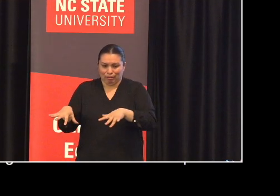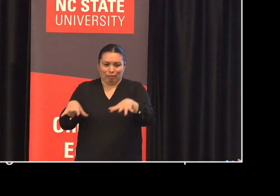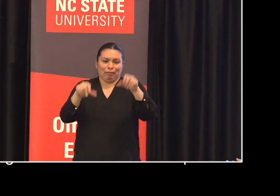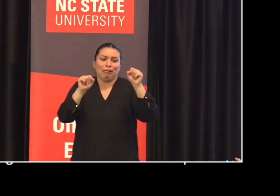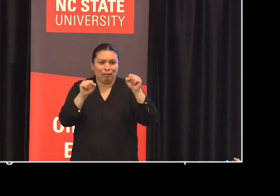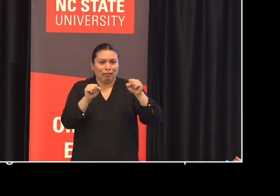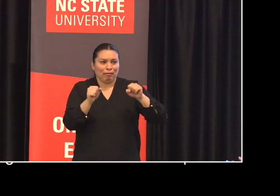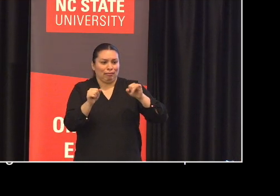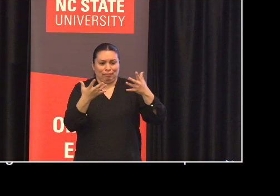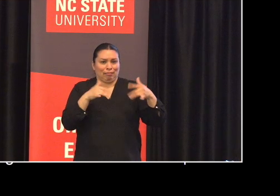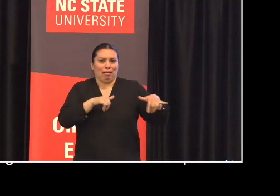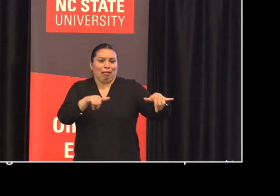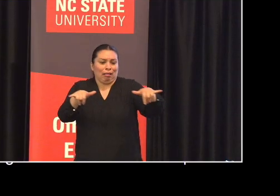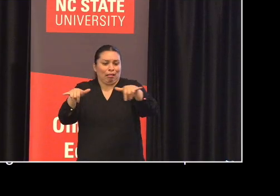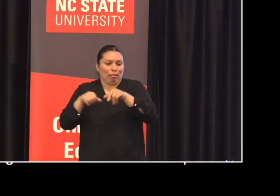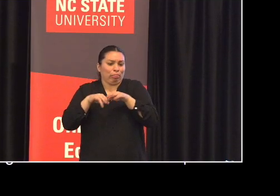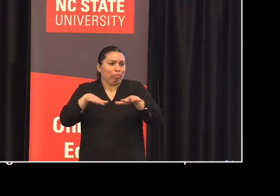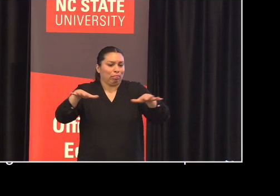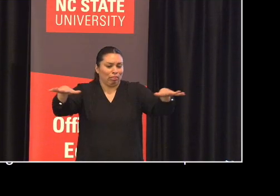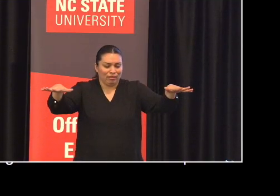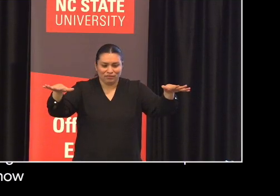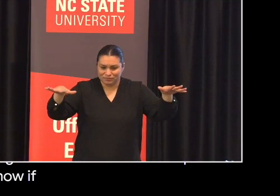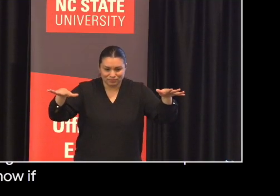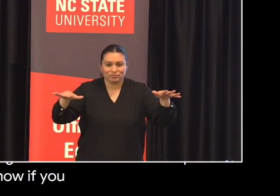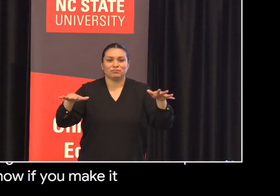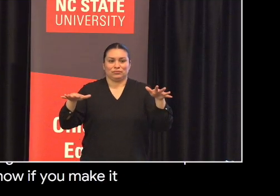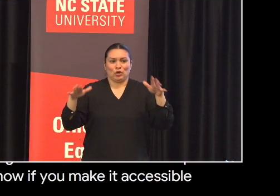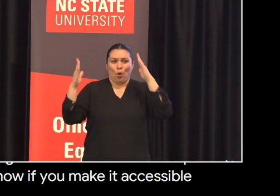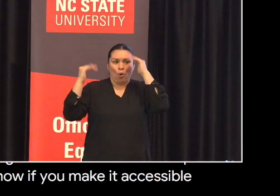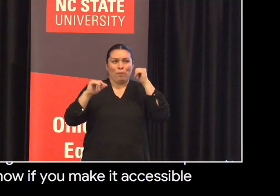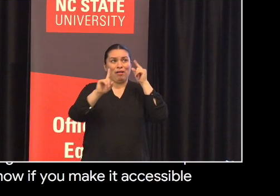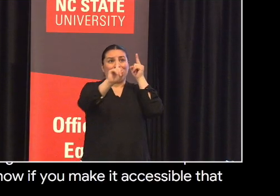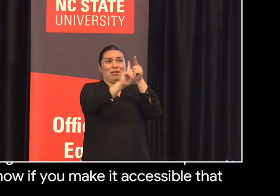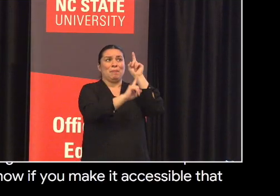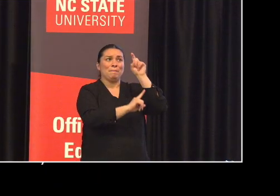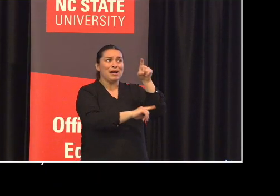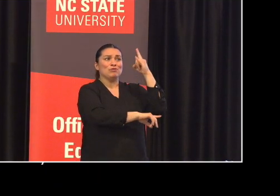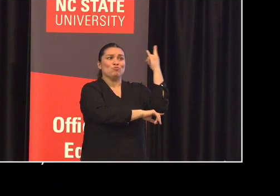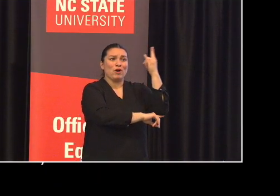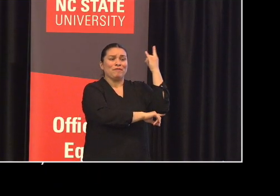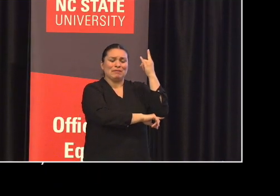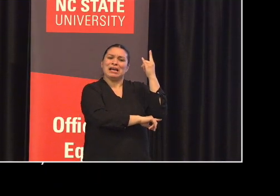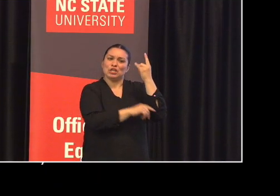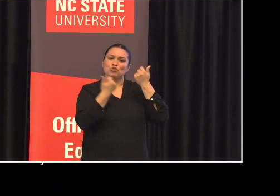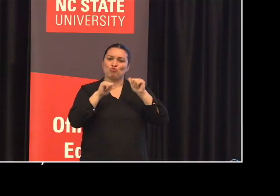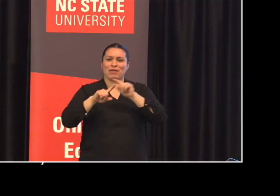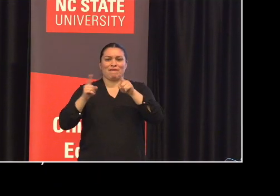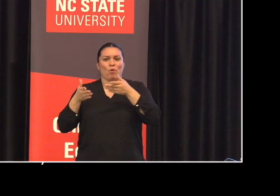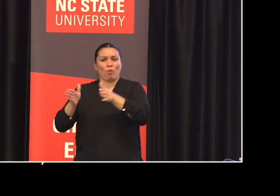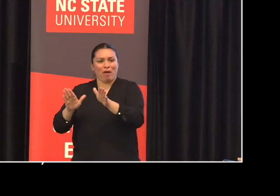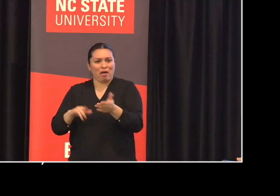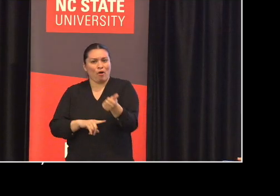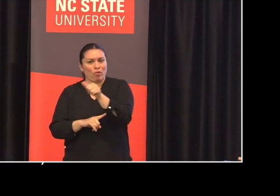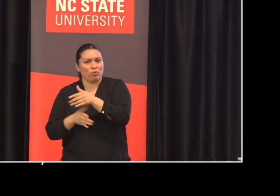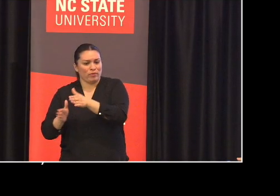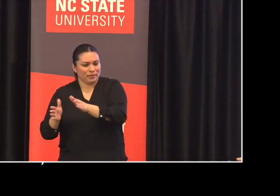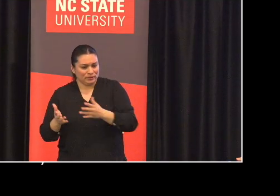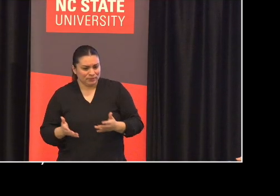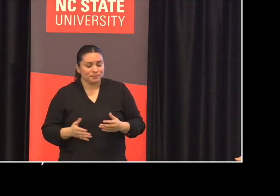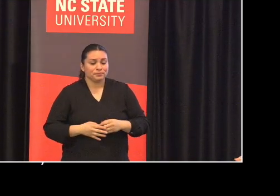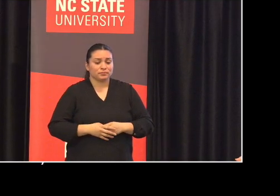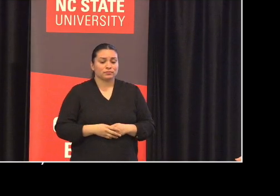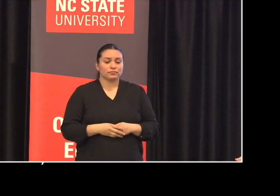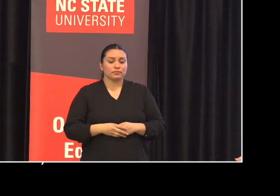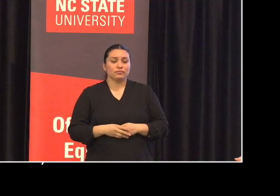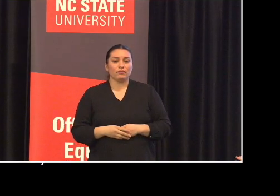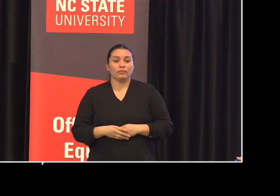homework assignment on the screen. You know, if you make it accessible, that document is gonna load cleanly every single time. The website cleanly